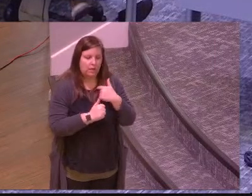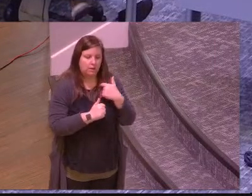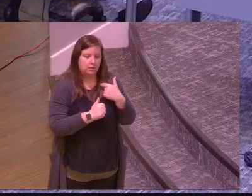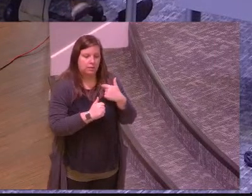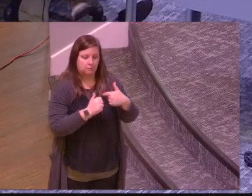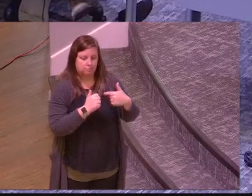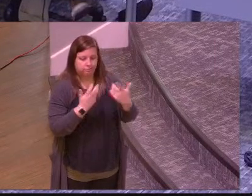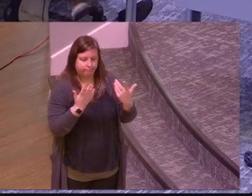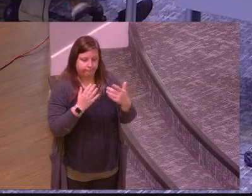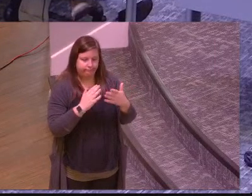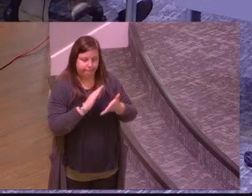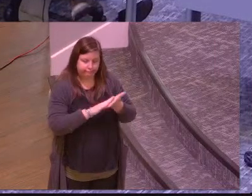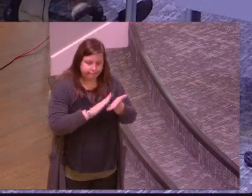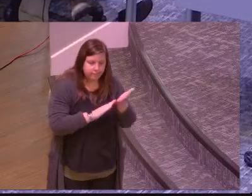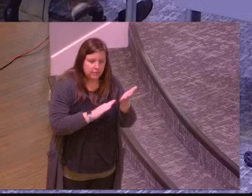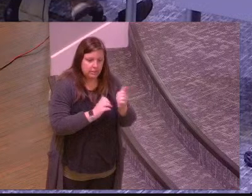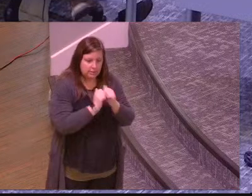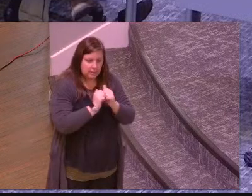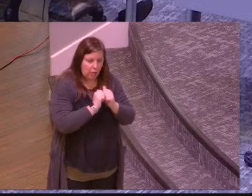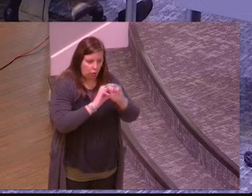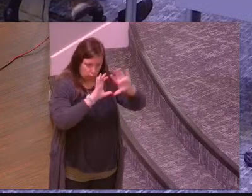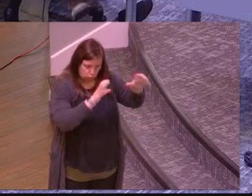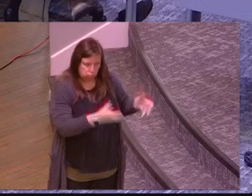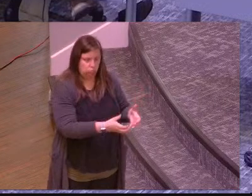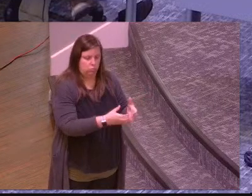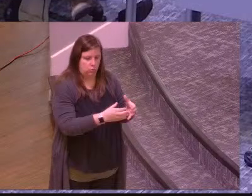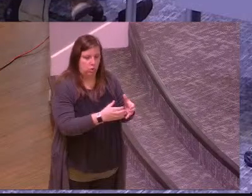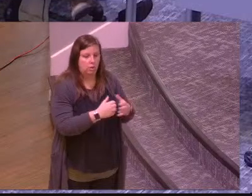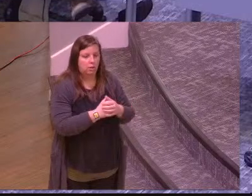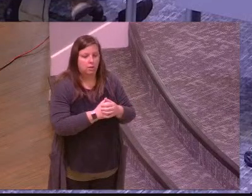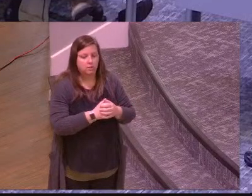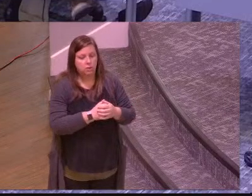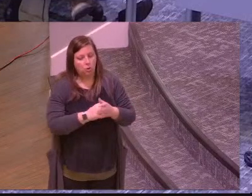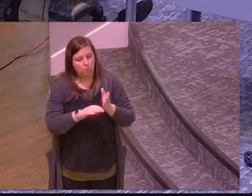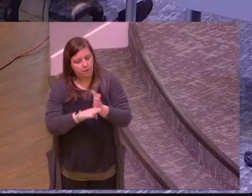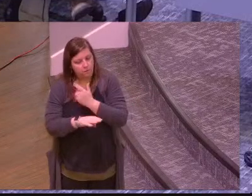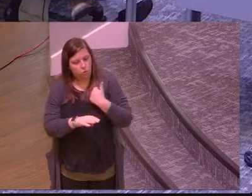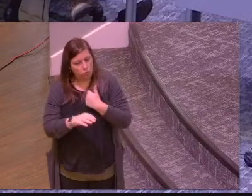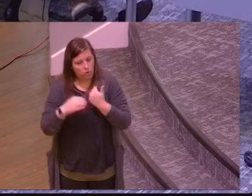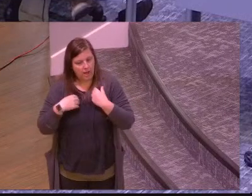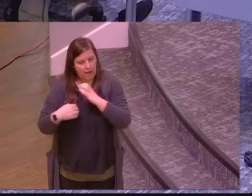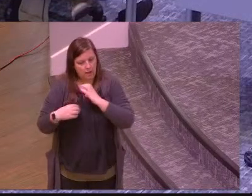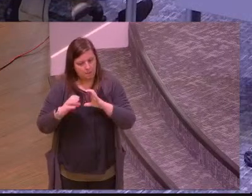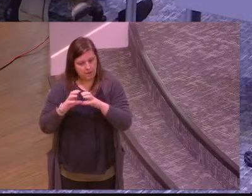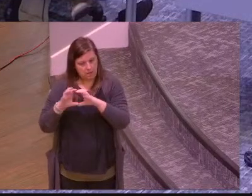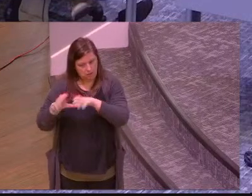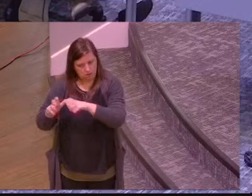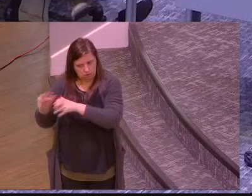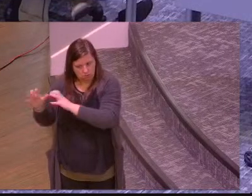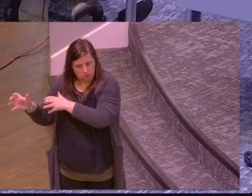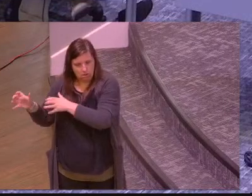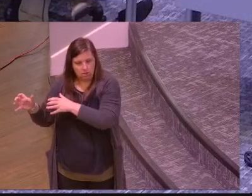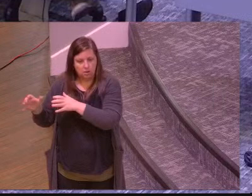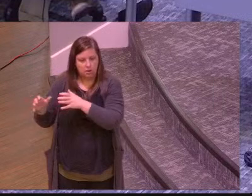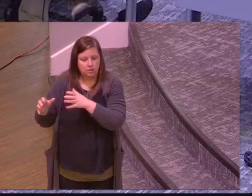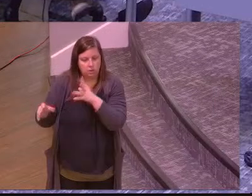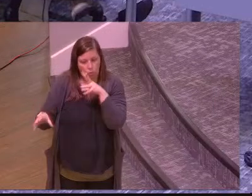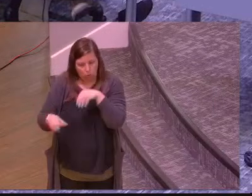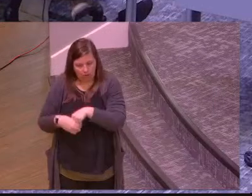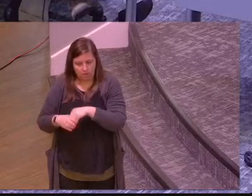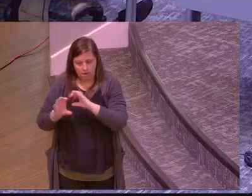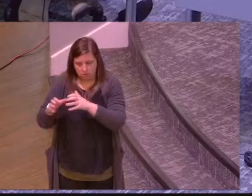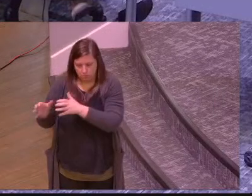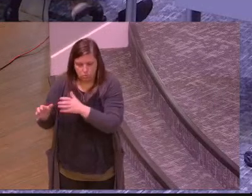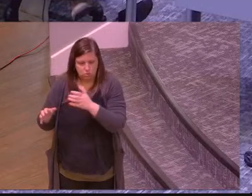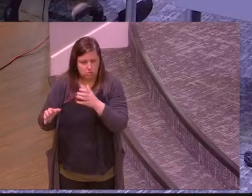to operate, but though they were committees, and so we operated within those committees, and so there are these areas of